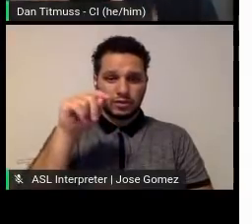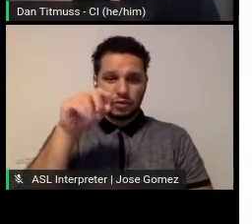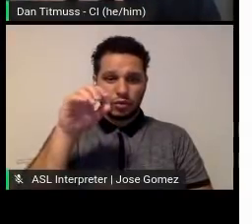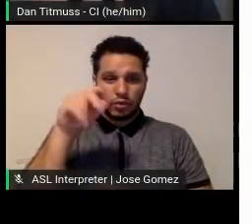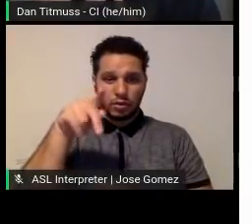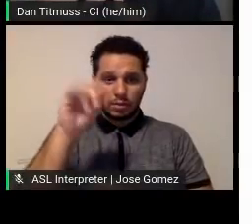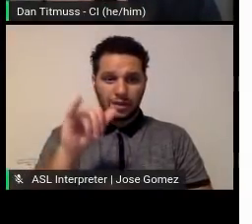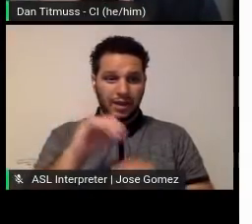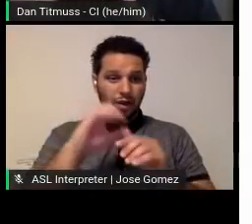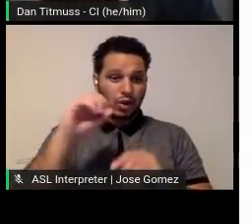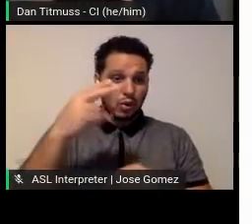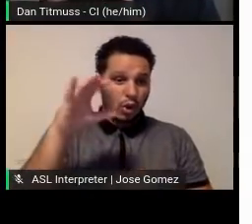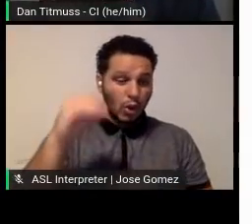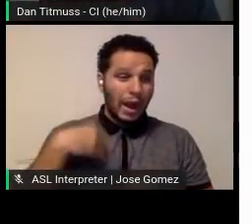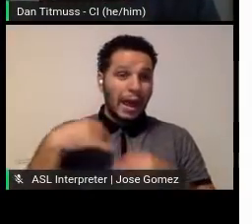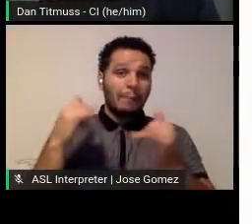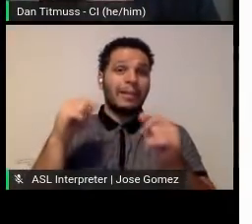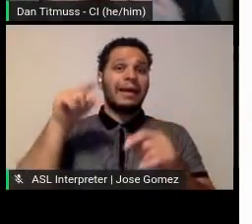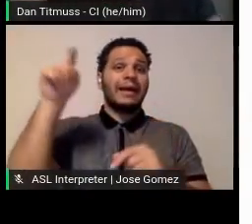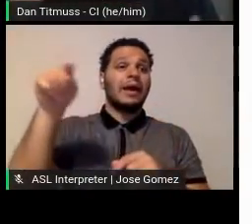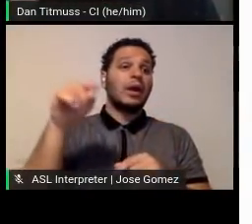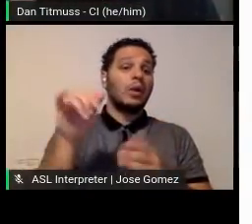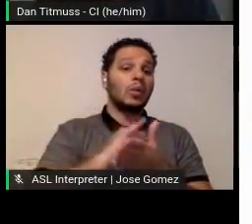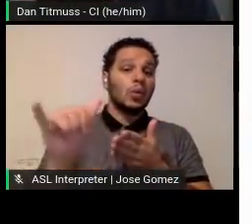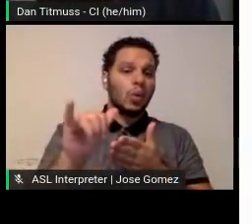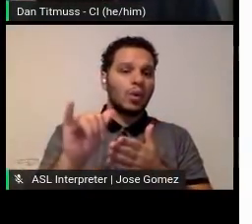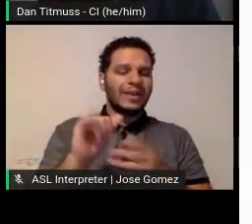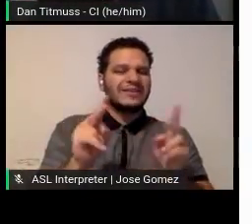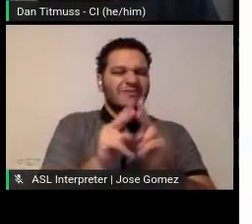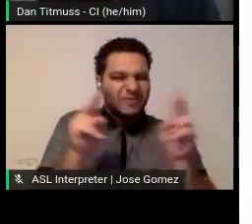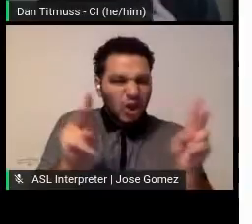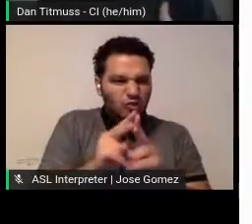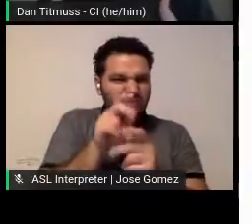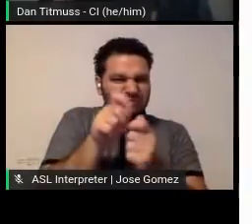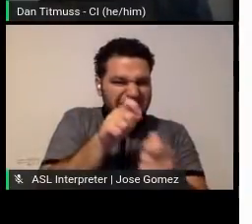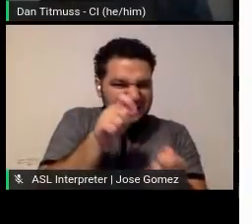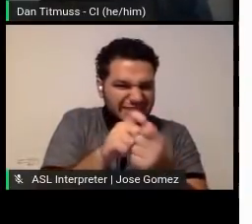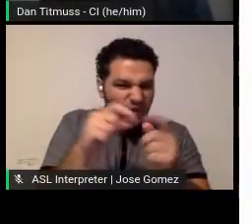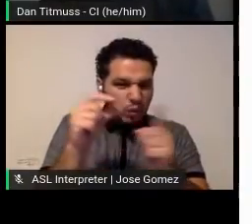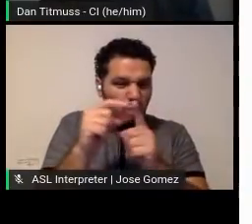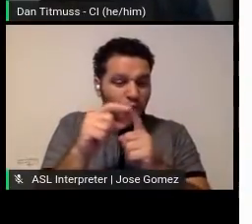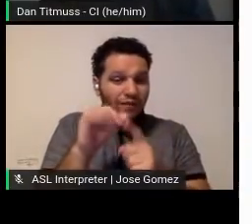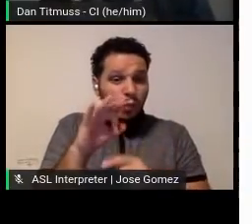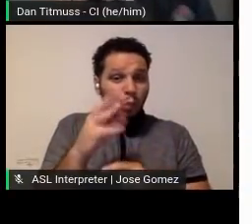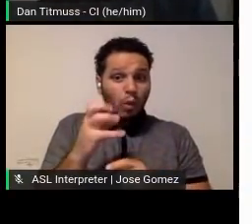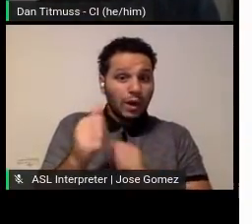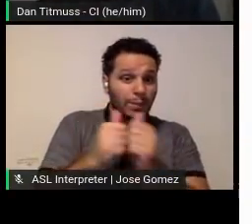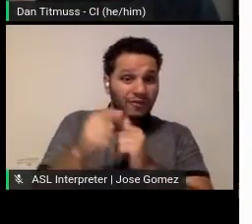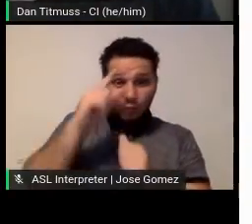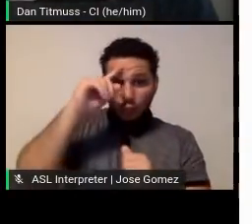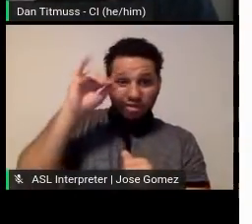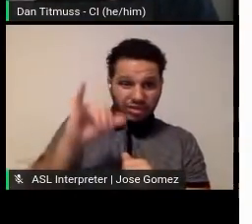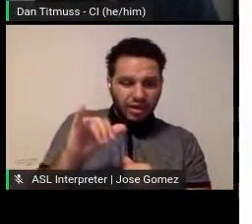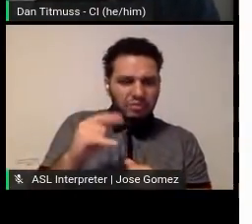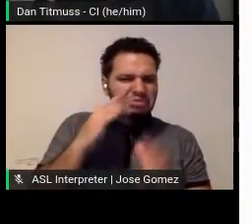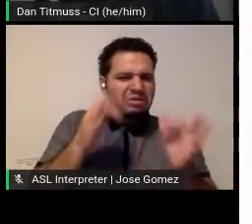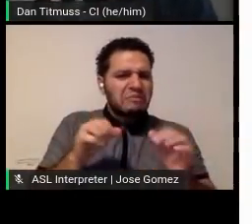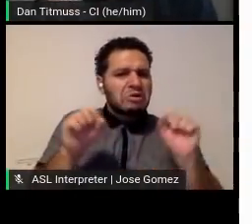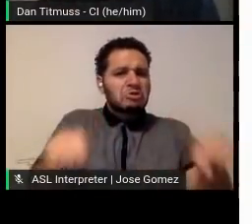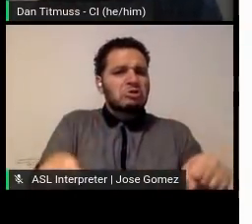Ohio and playing in New York, is a very specific term, right? If we wanted to rank for that term, we definitely